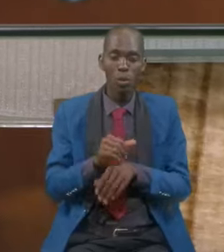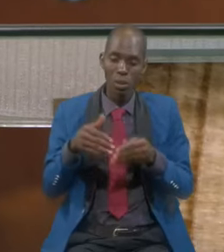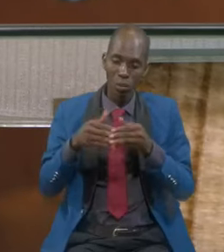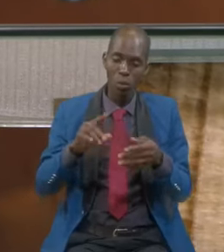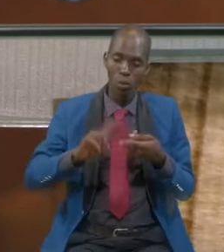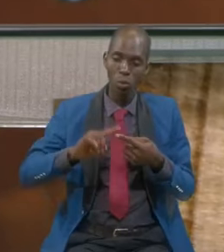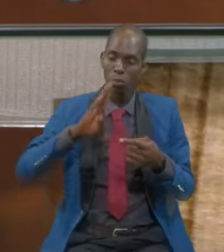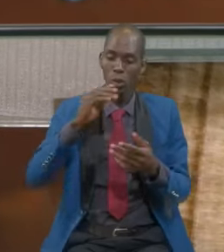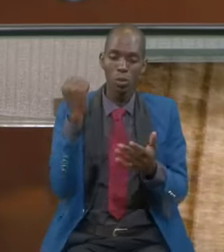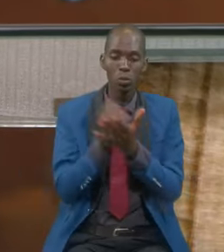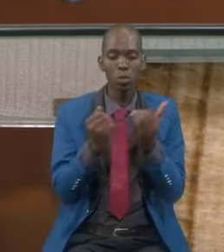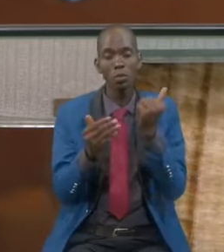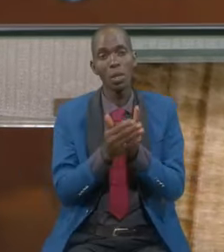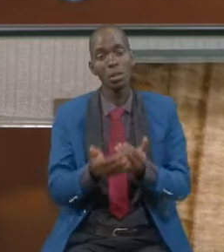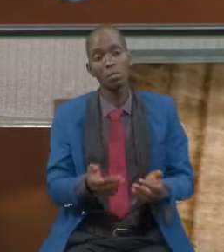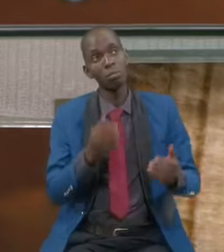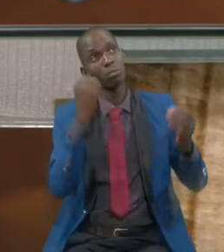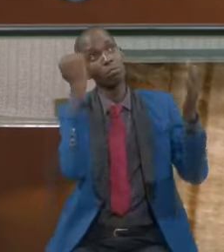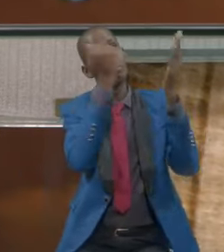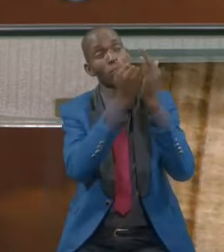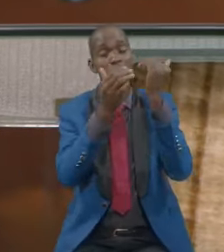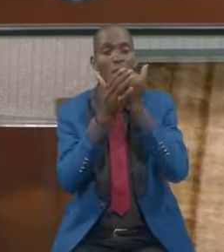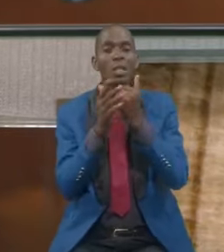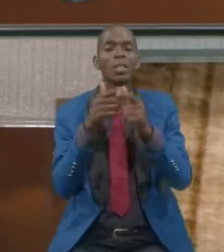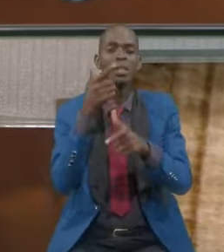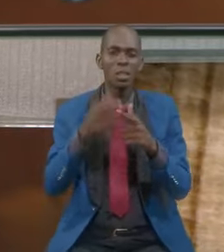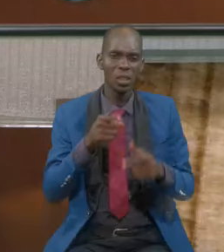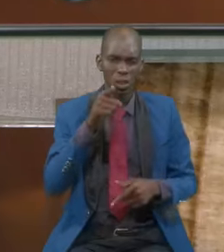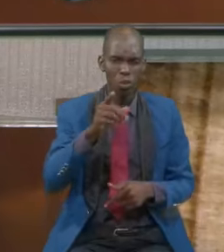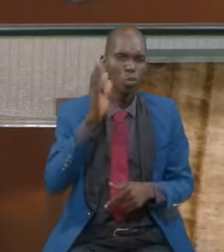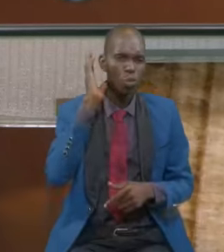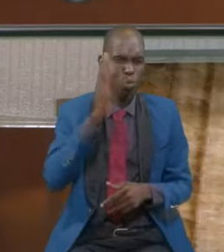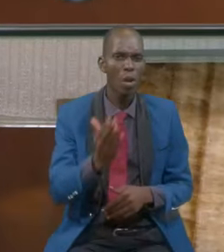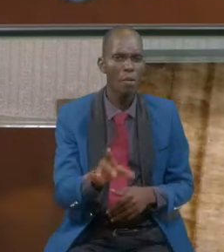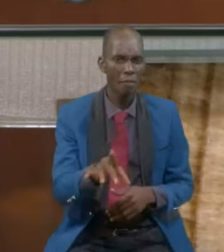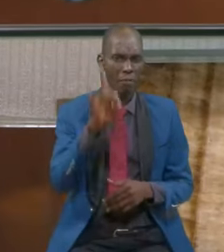shall ye know that I am he, and that I do